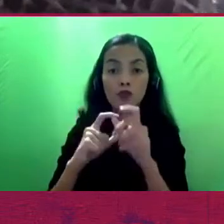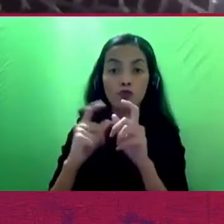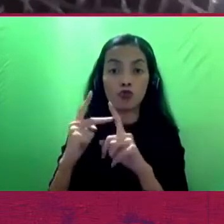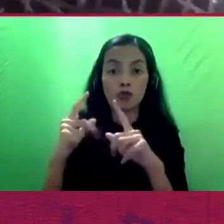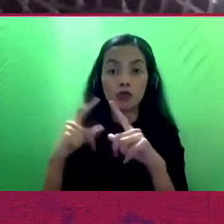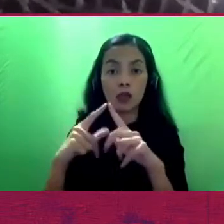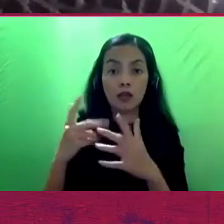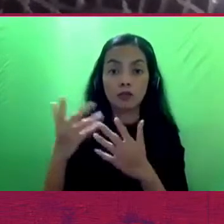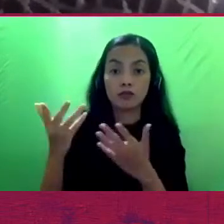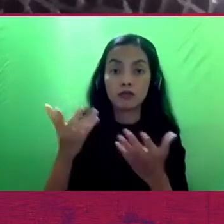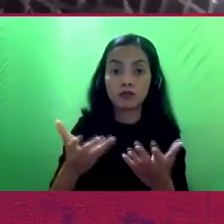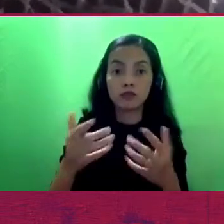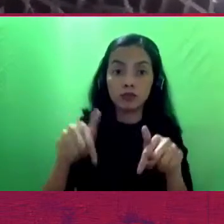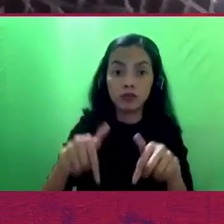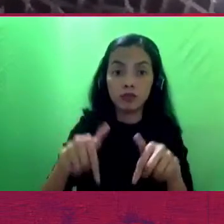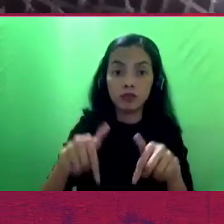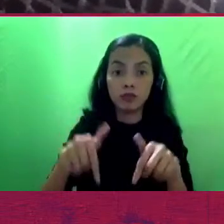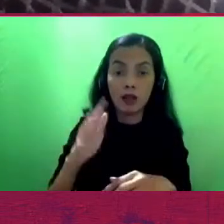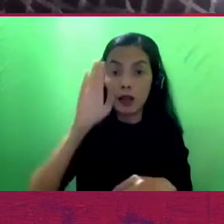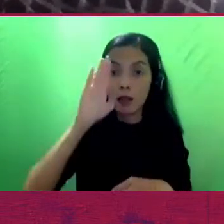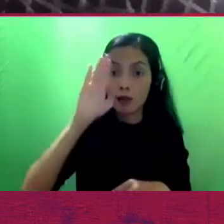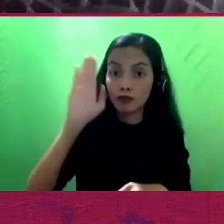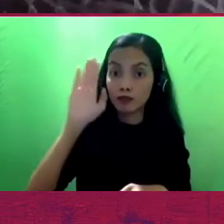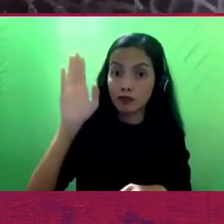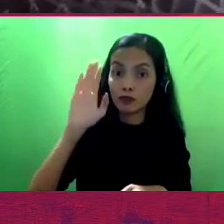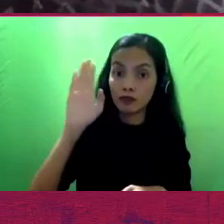here. Hi Usha, how are you?